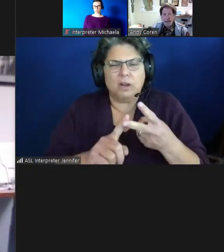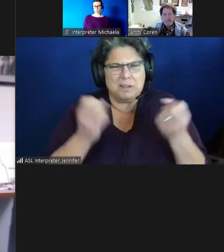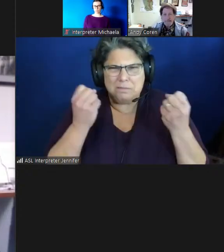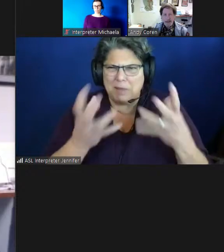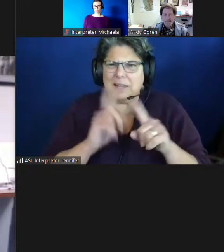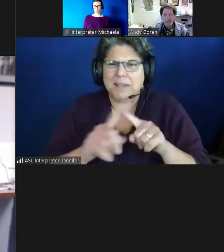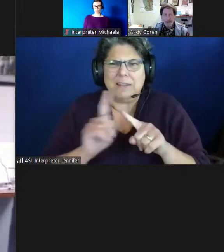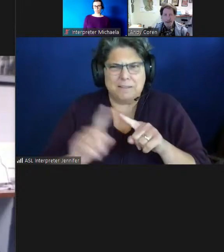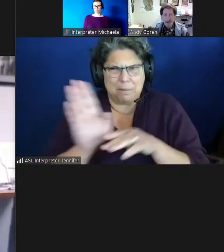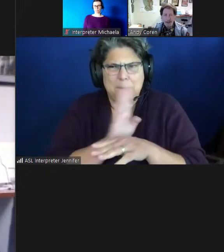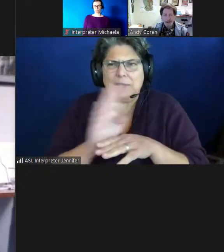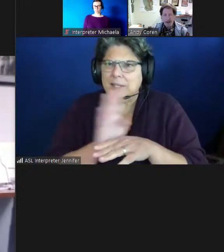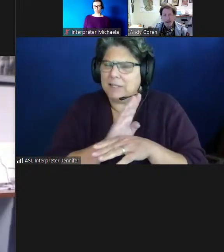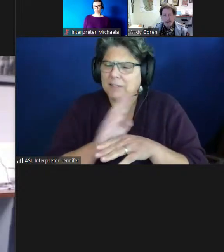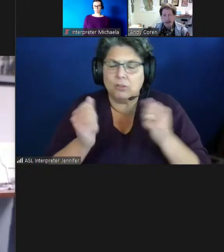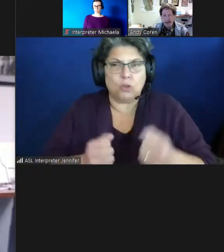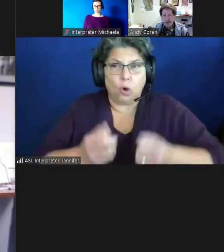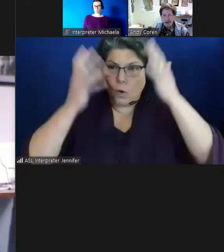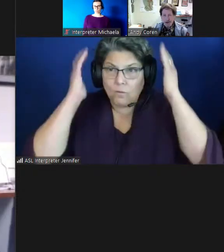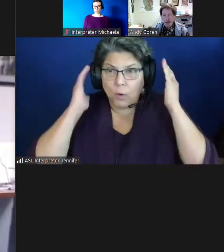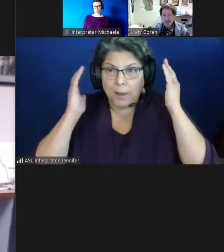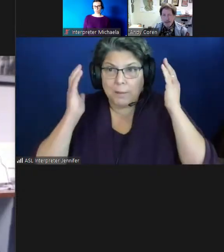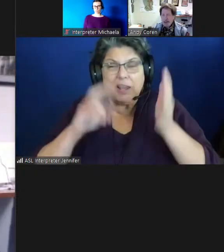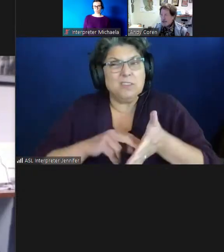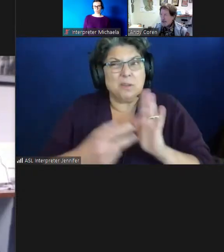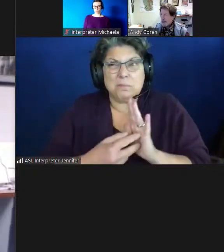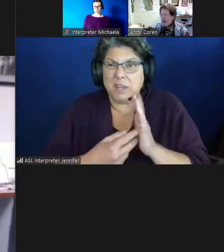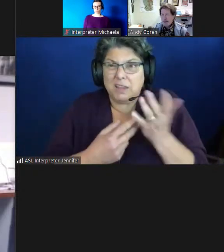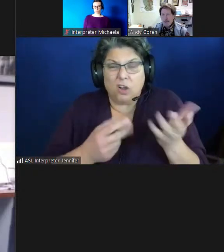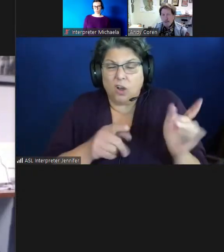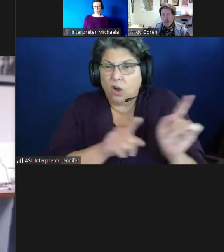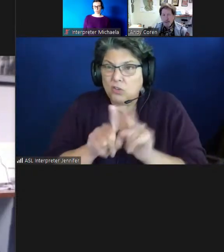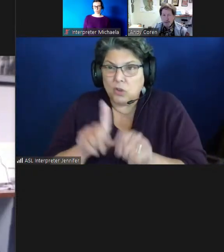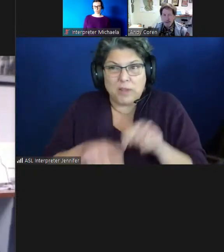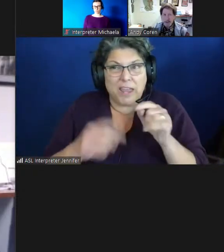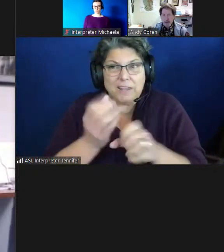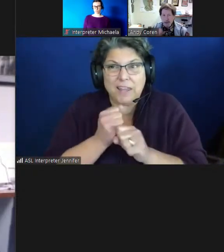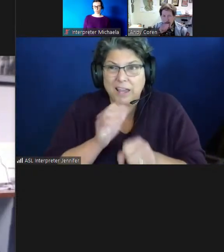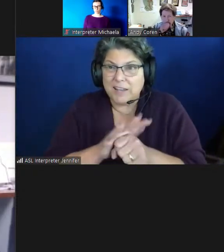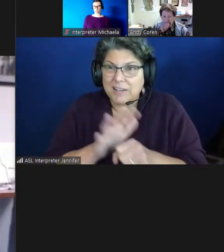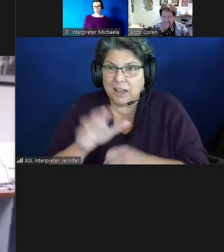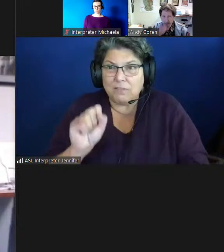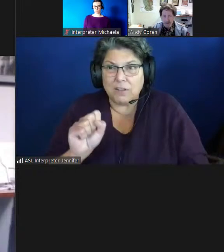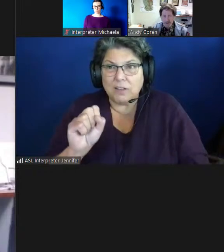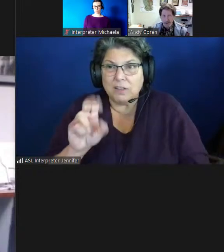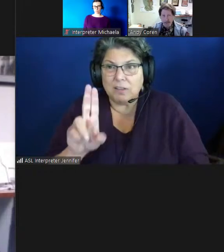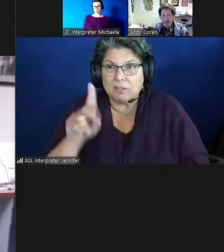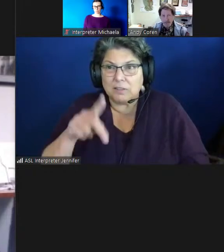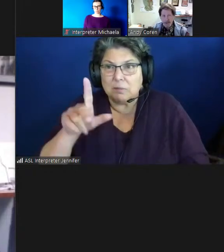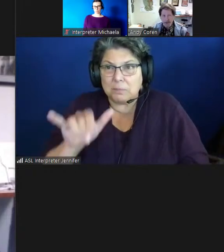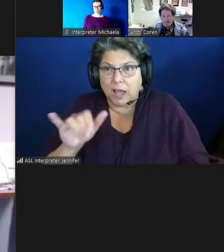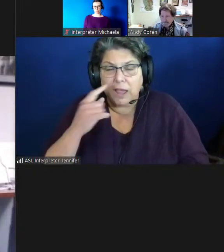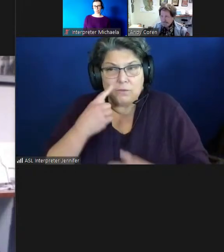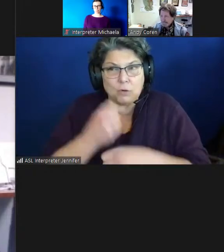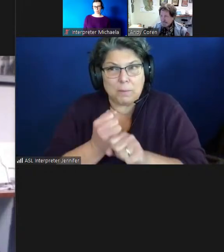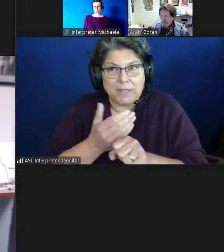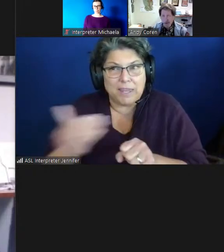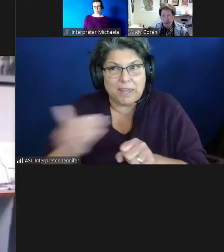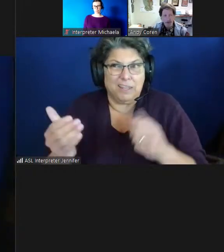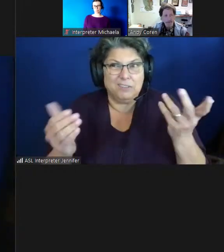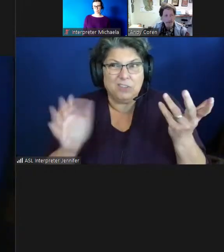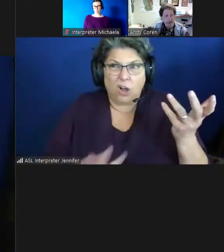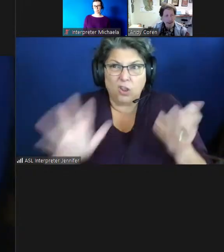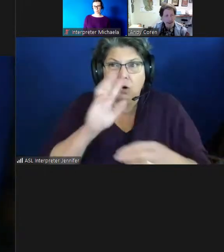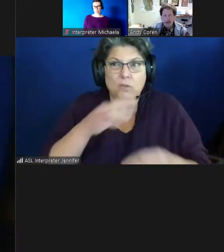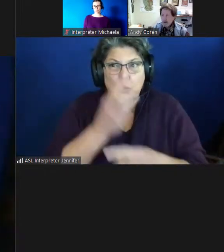overwhelmed, and supply chains are challenged around the country and around the world. Can I have slide one, please?